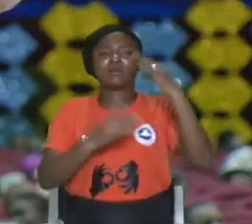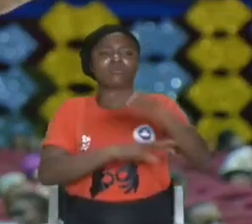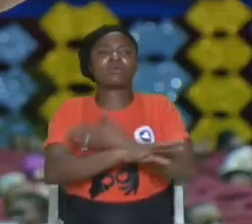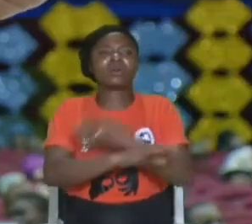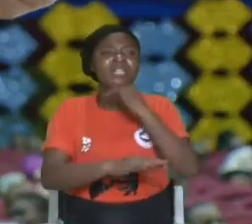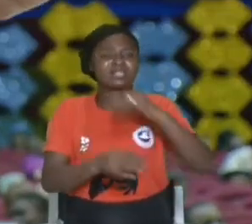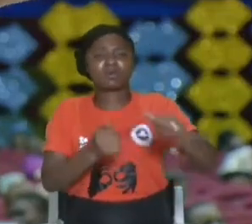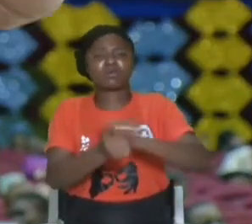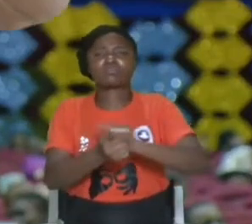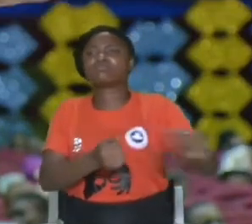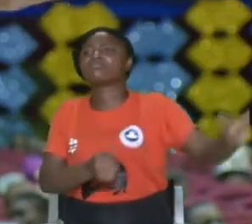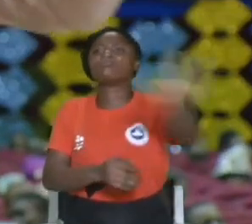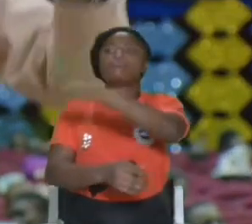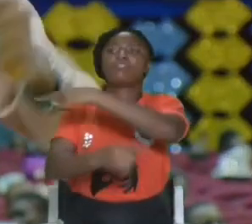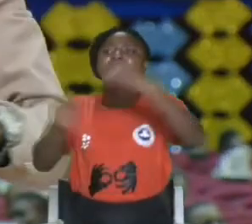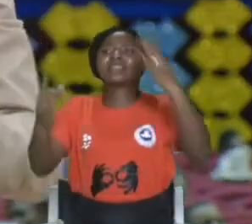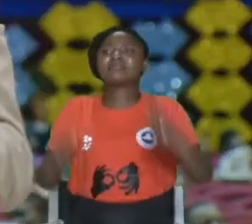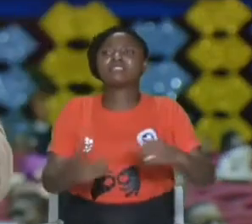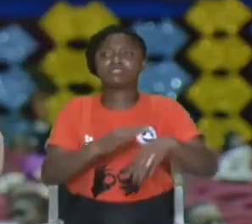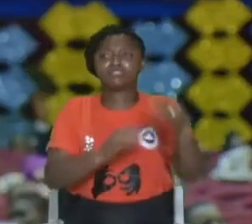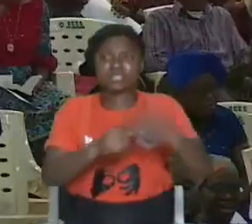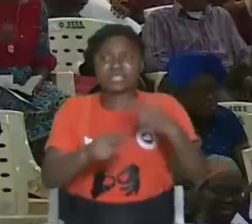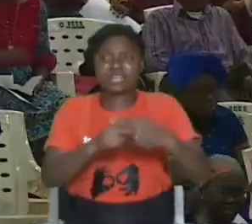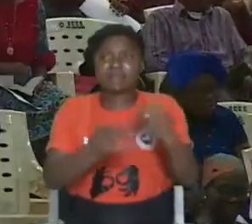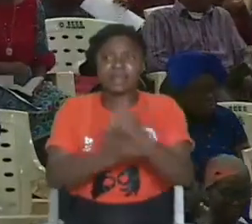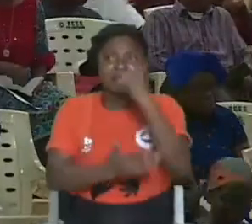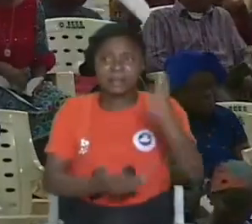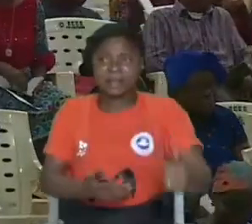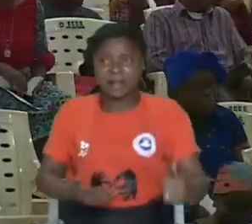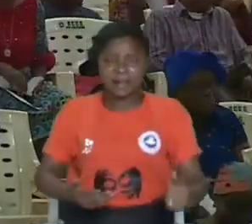is consuming your enemies in the name of Jesus.